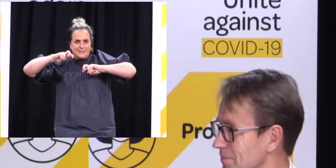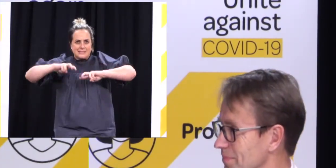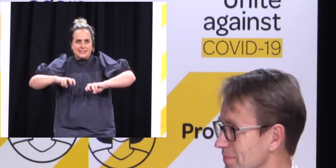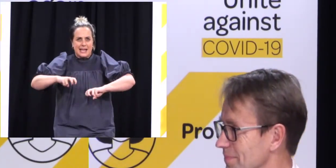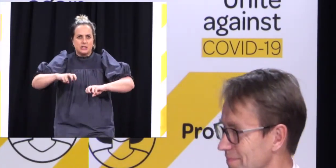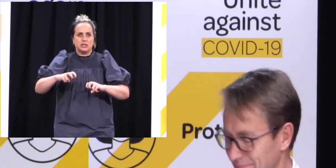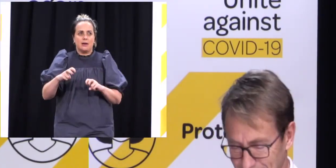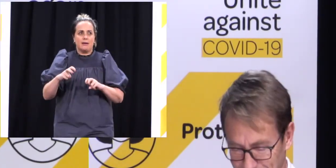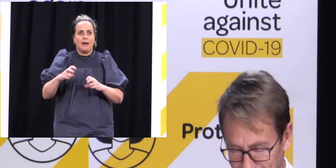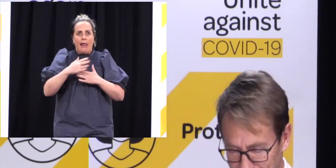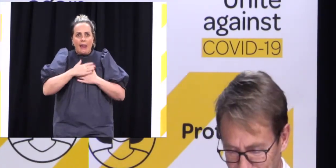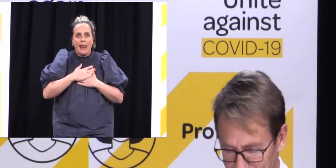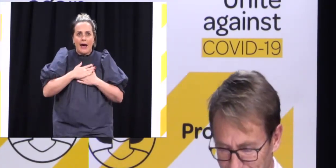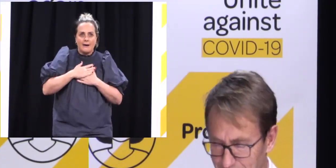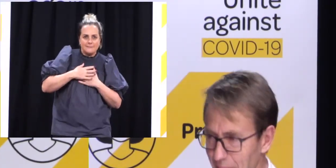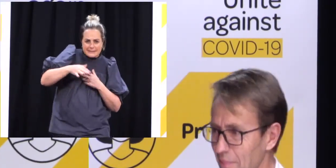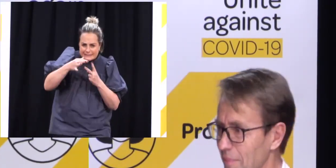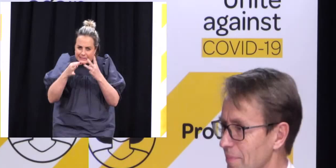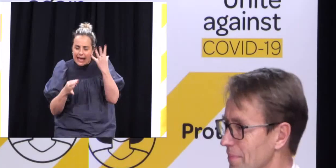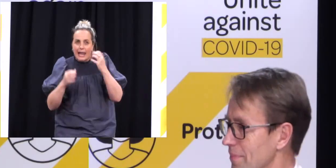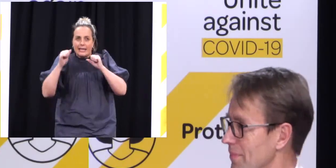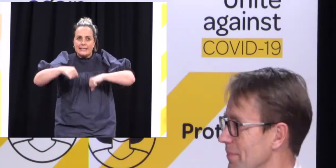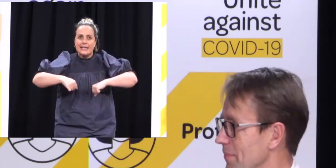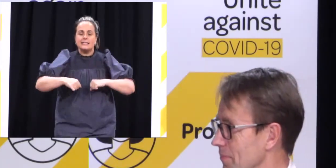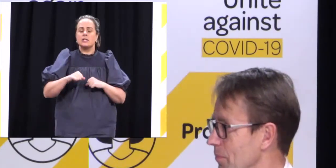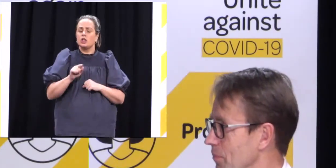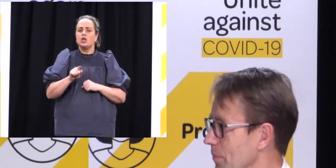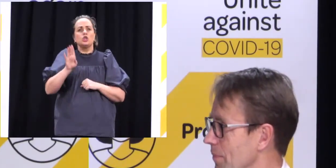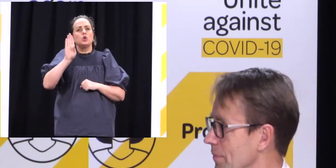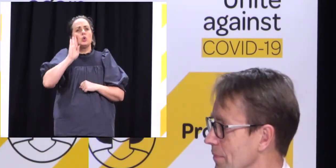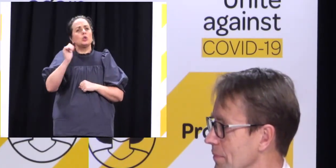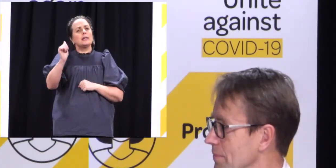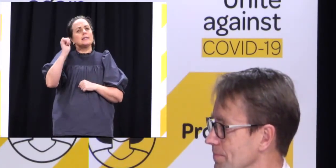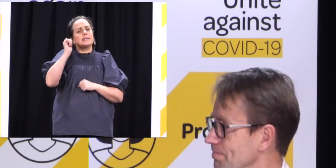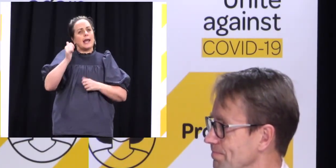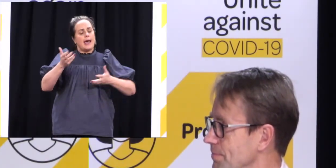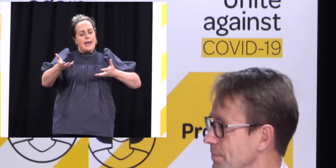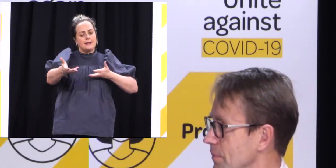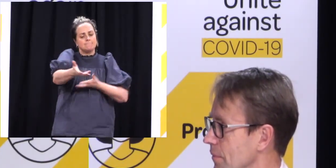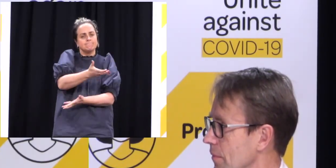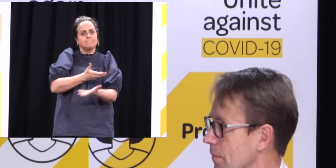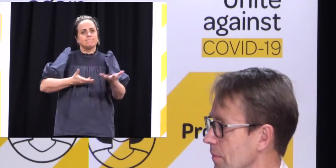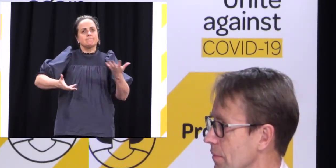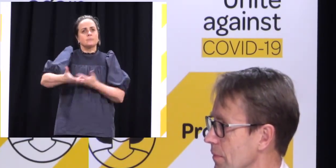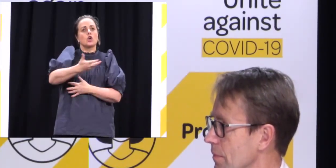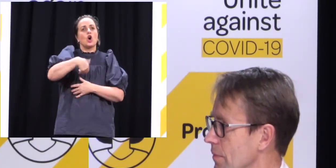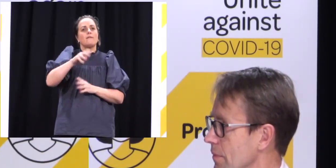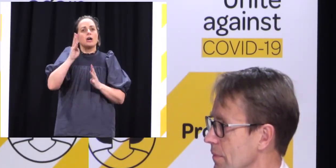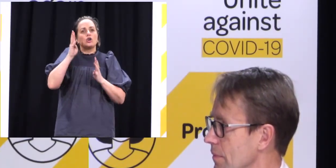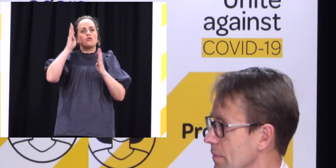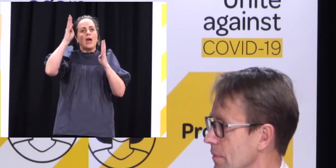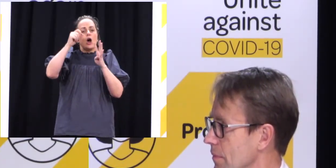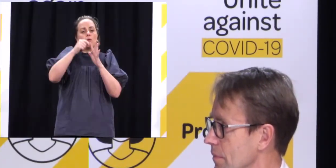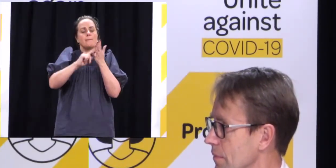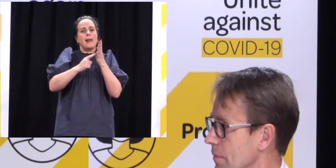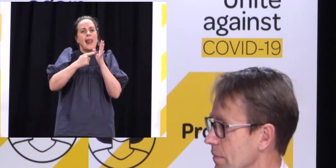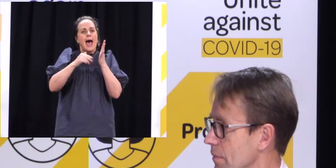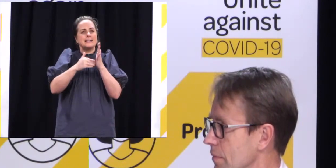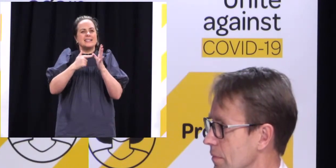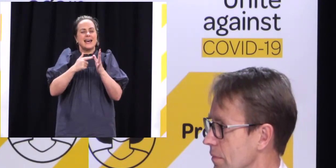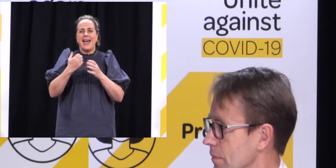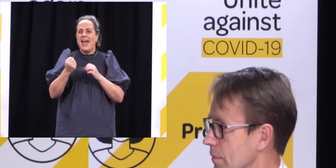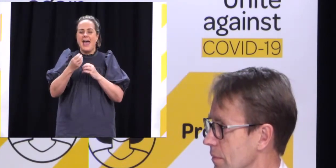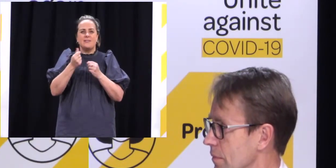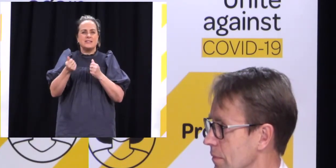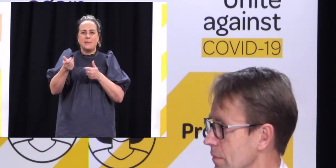new thing for me. So you will have heard some discussion yesterday around, for the Crowne Plaza, there's been some debate from